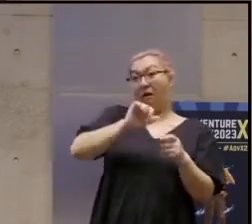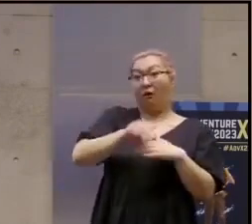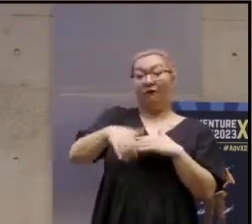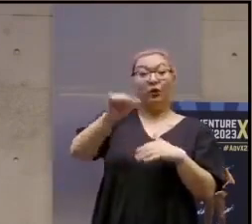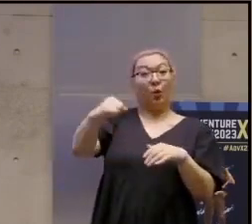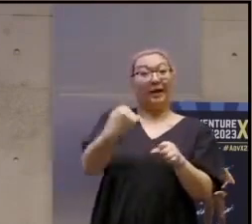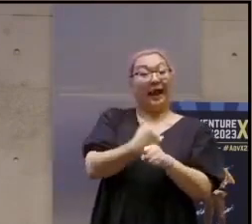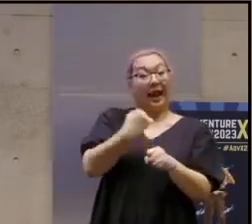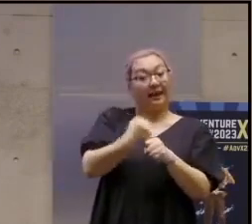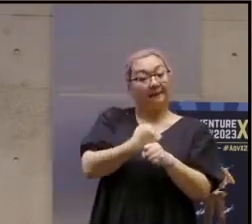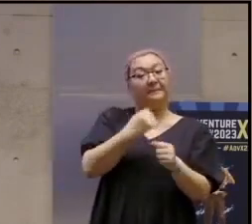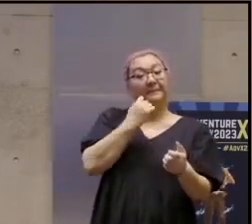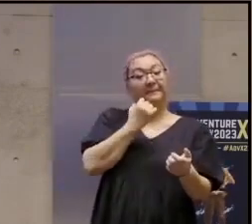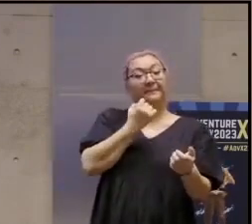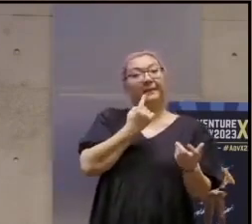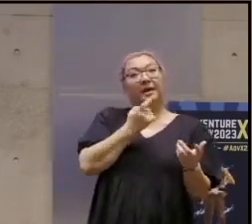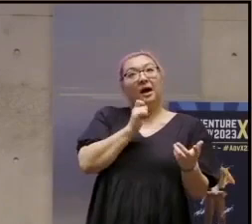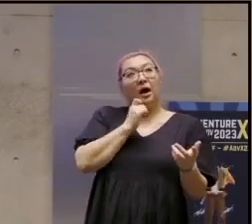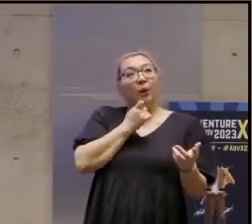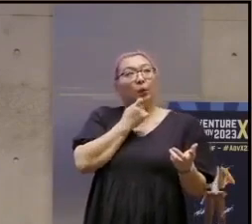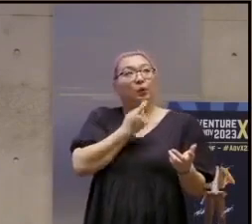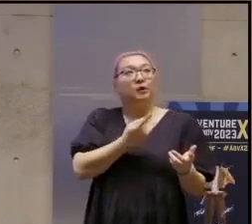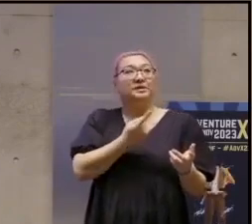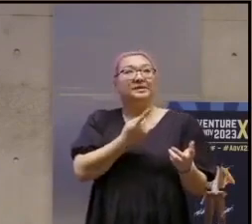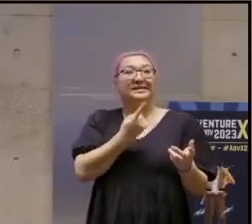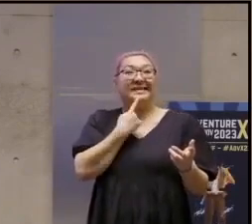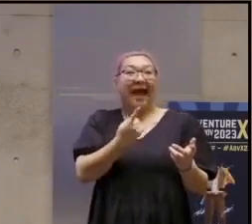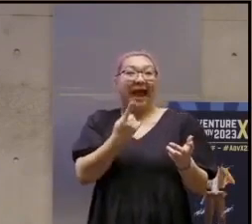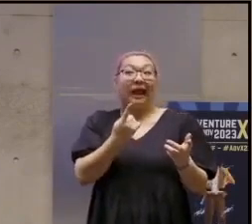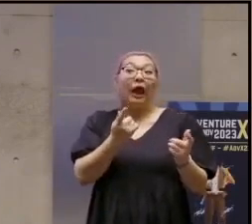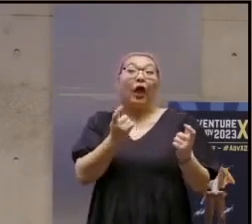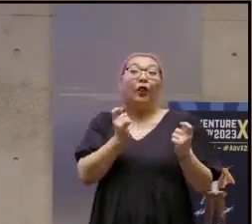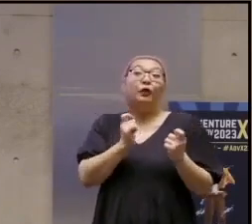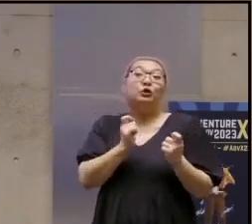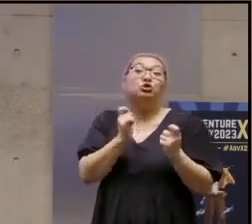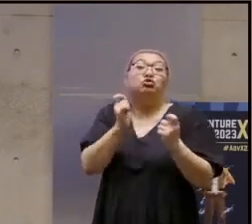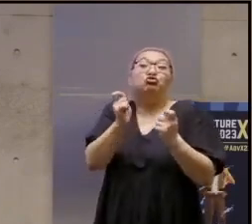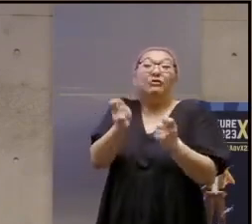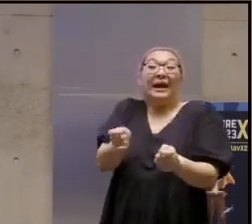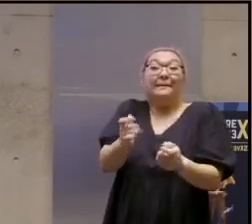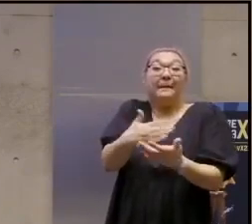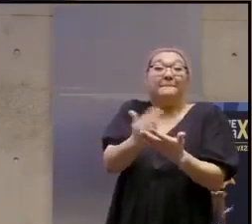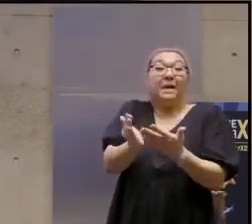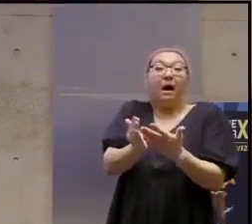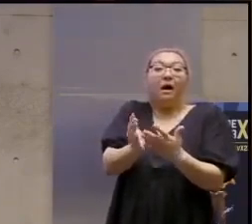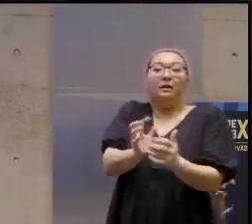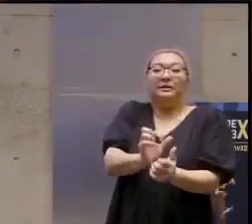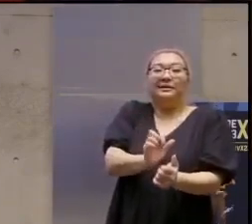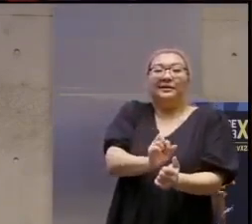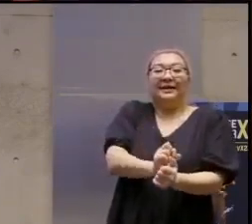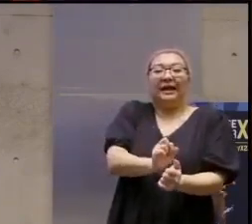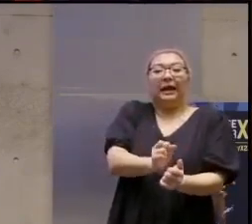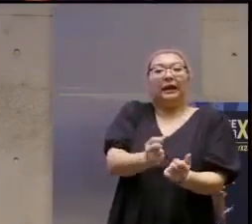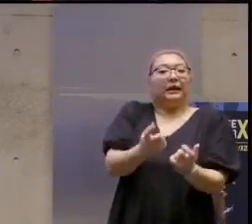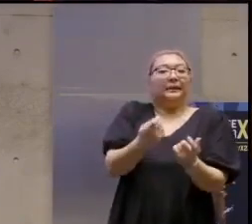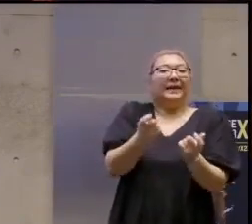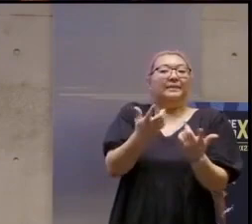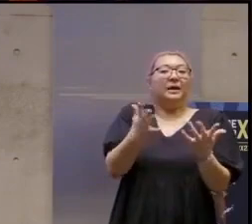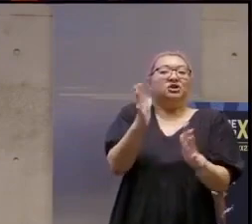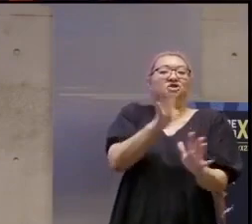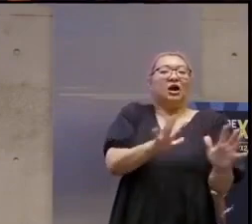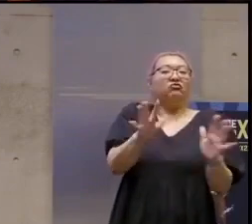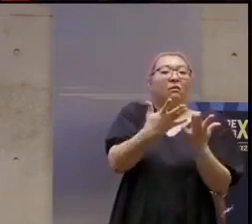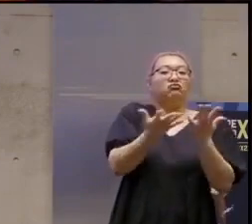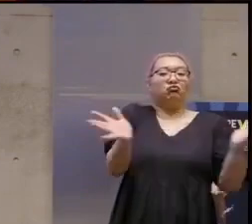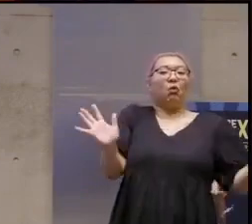others, would be to keep the treatment part of things, if it works with your mechanic, more broad and lighter